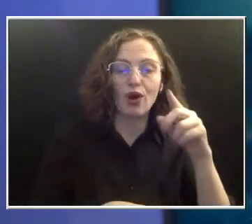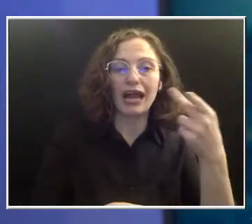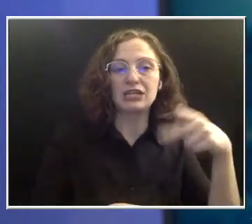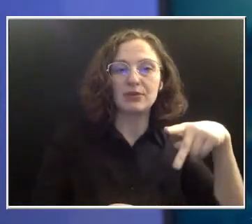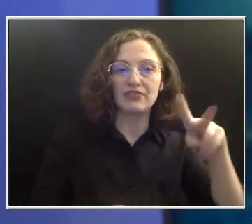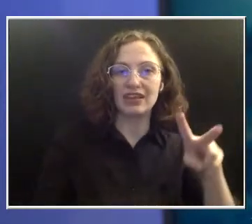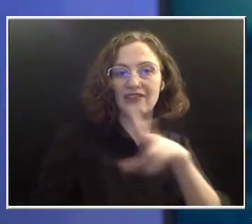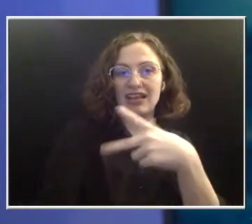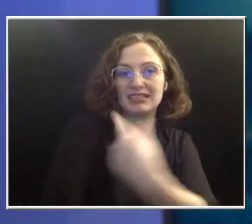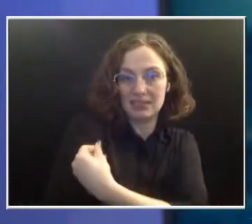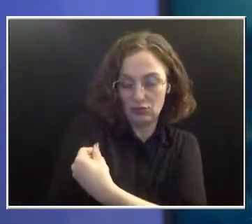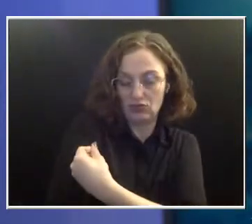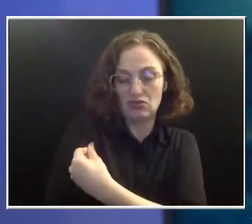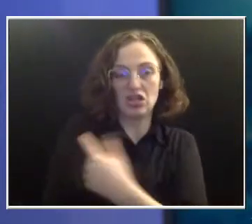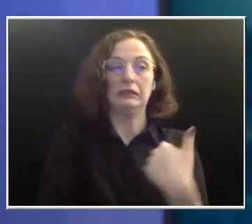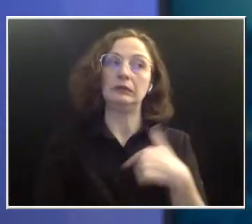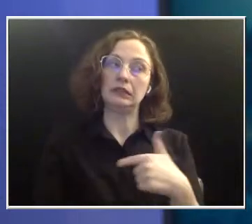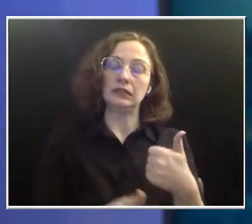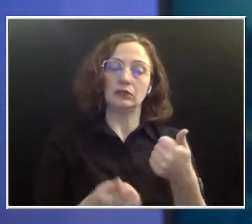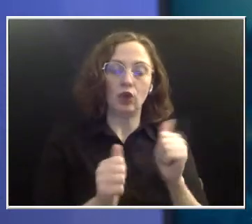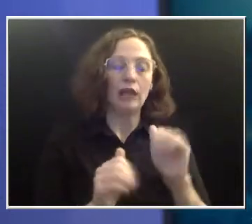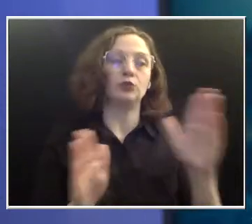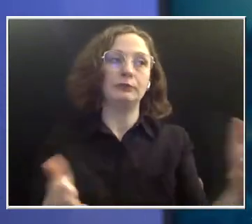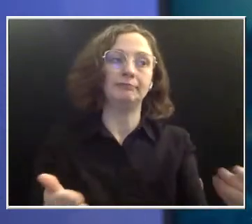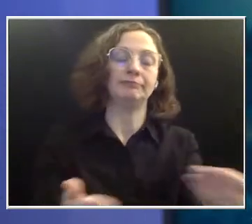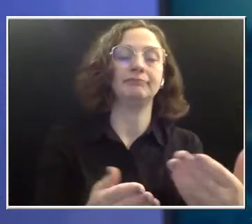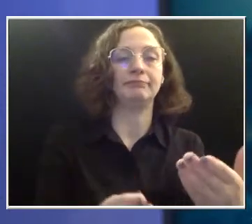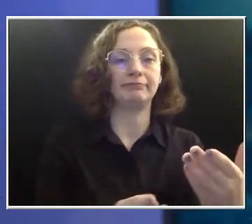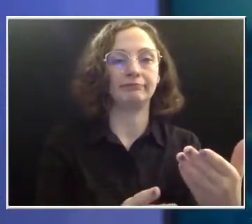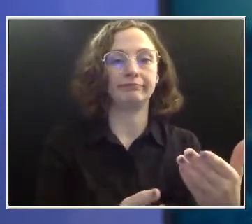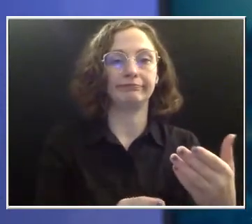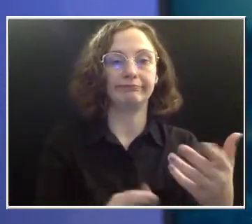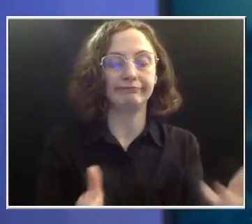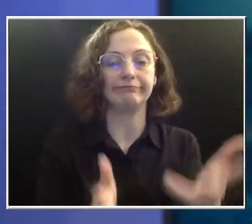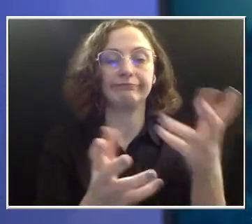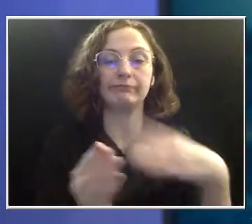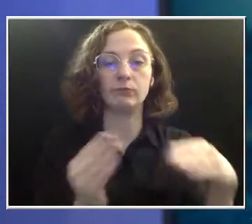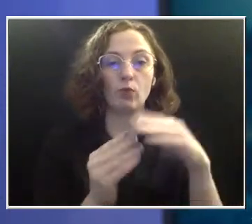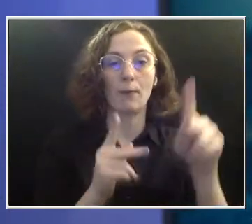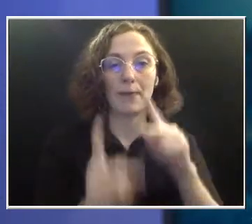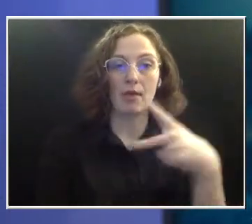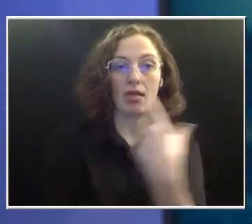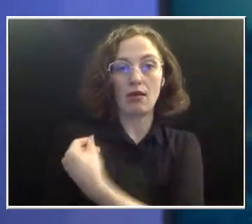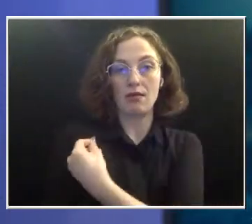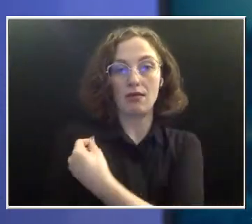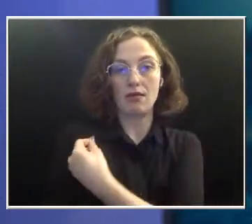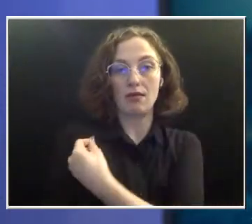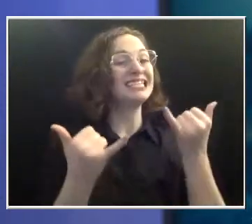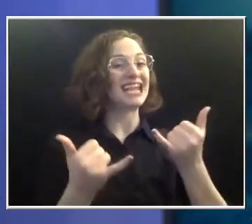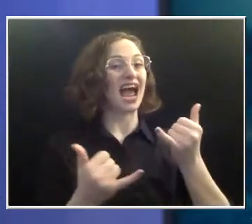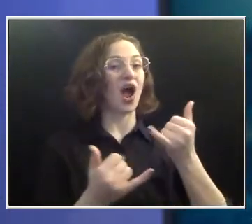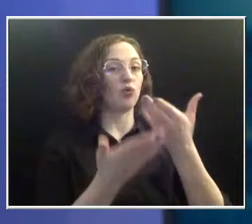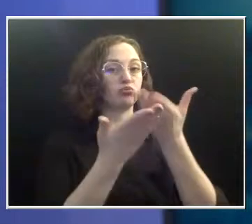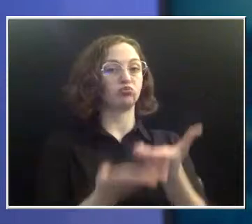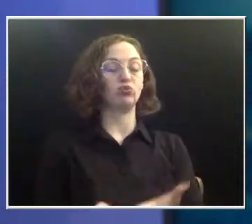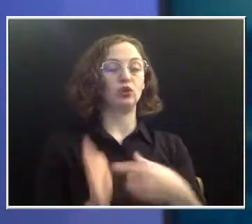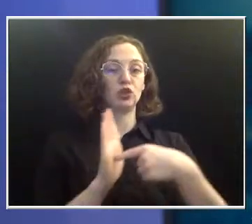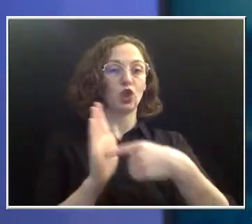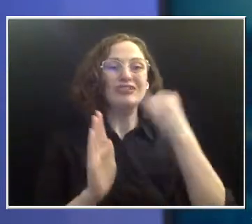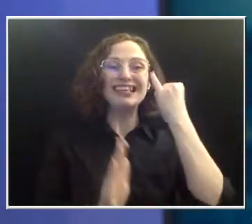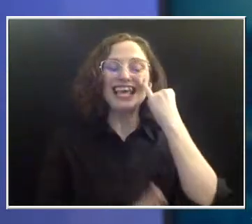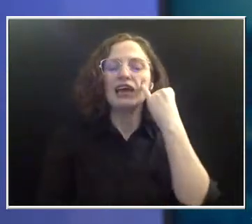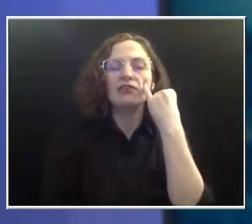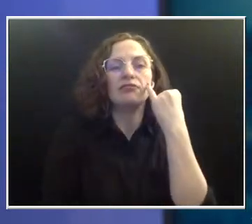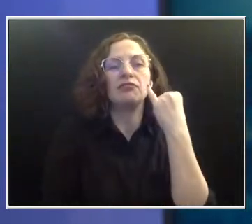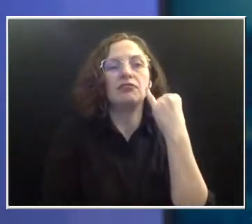increase those. We also know that now there's more data saying if you even get one of the 3 shots, that provides